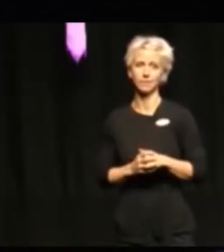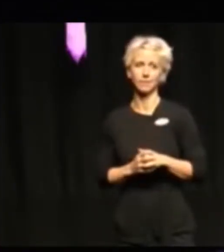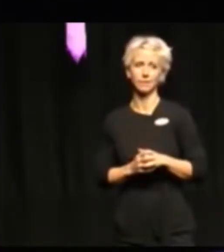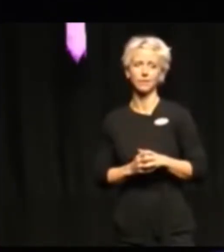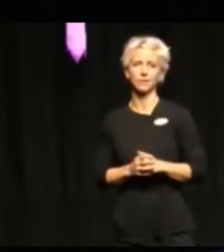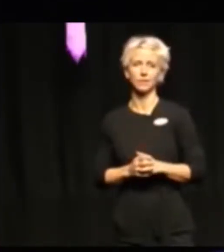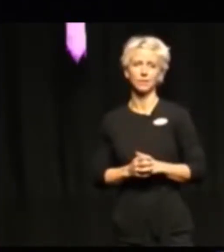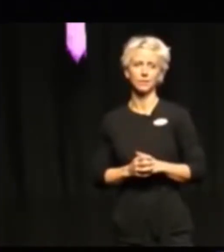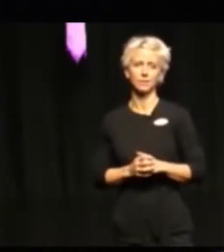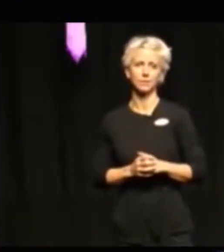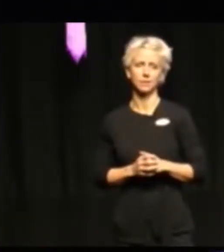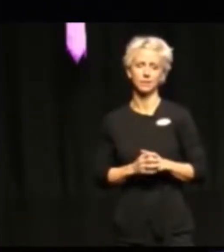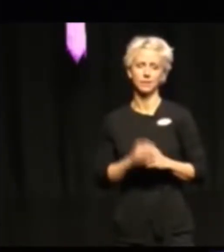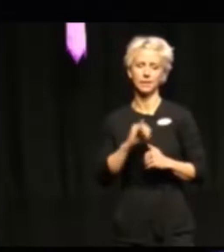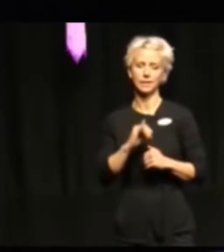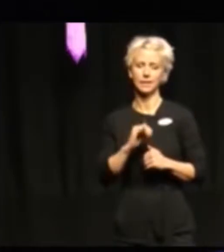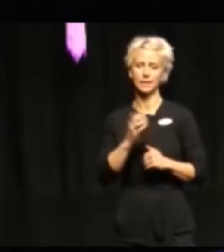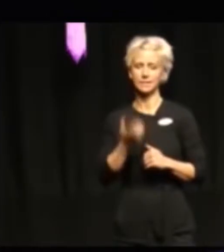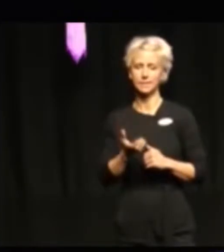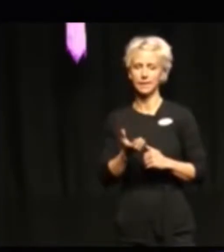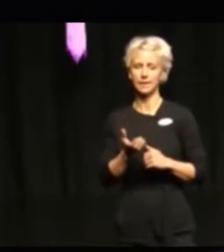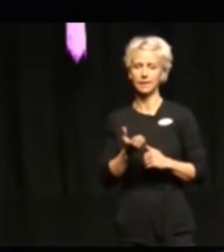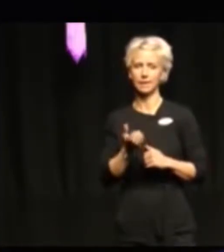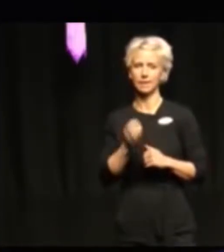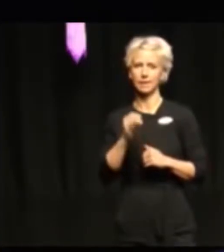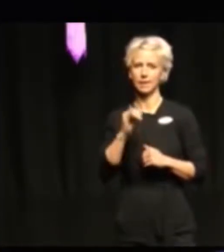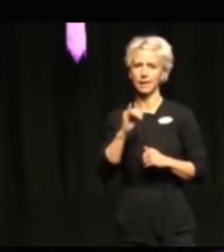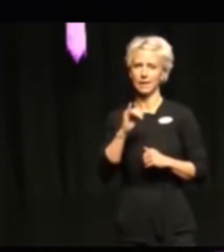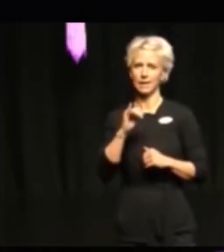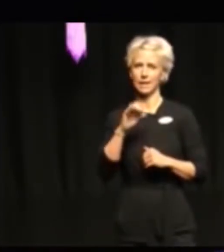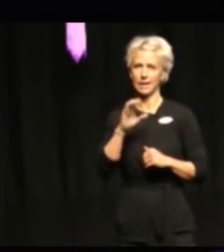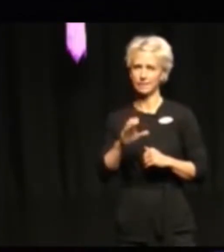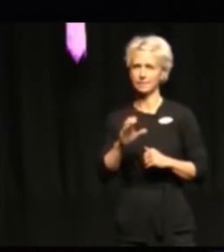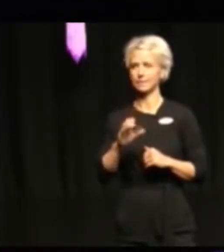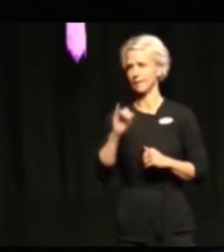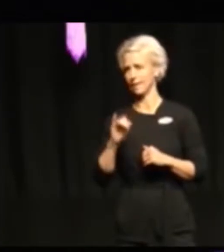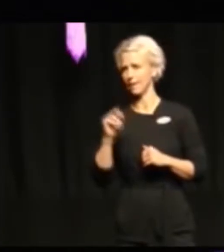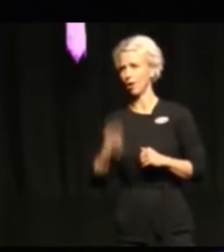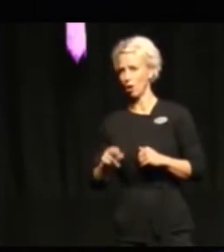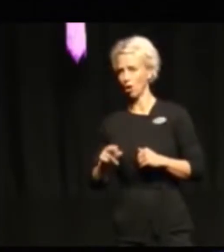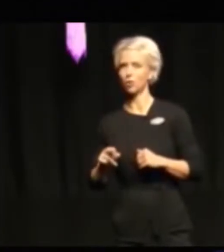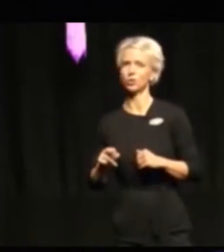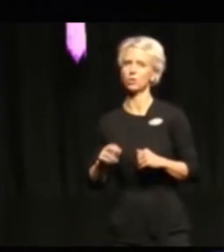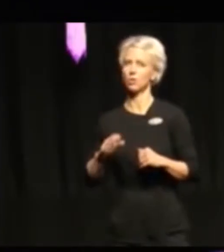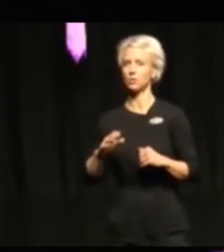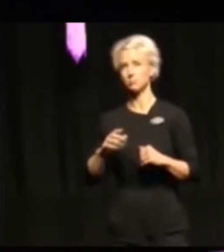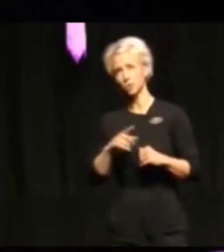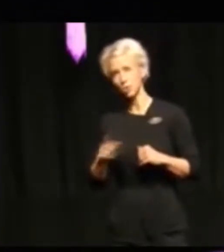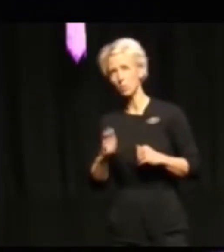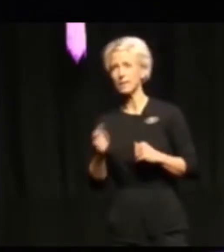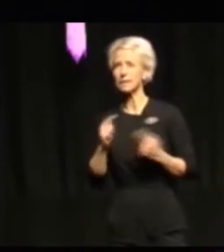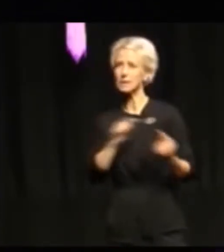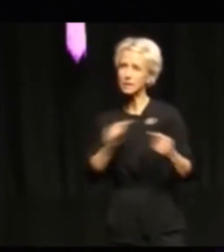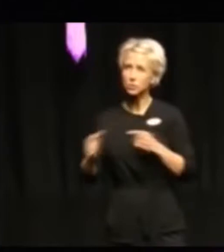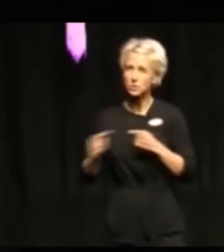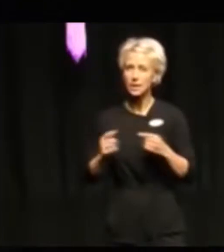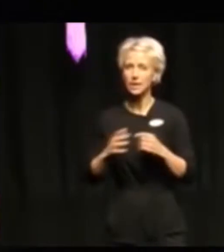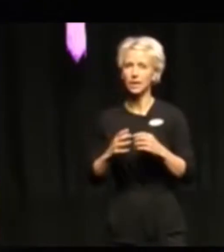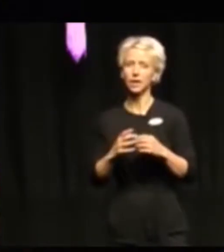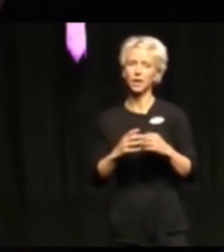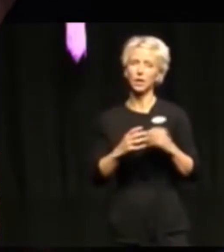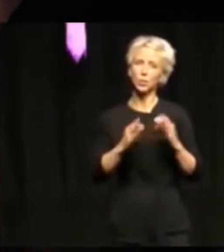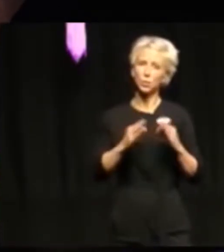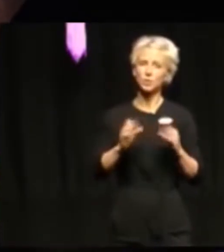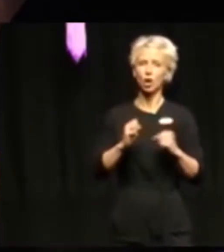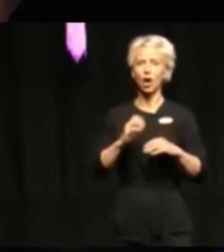The ICSCR talks a little bit about developing countries and some decisions about people who are not